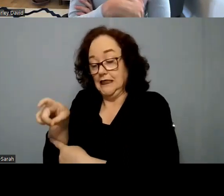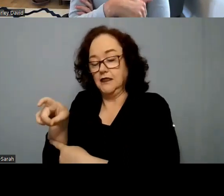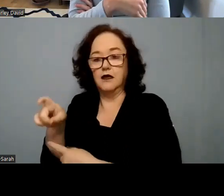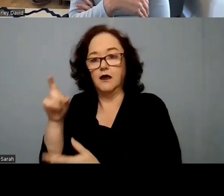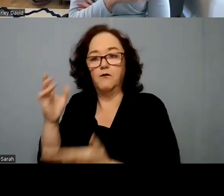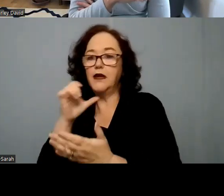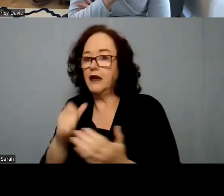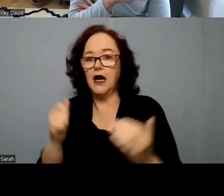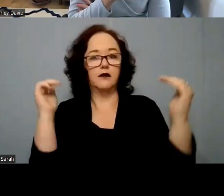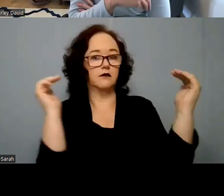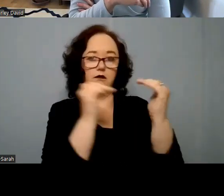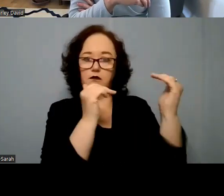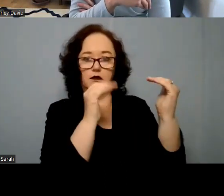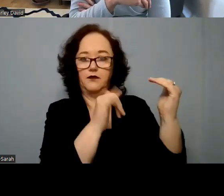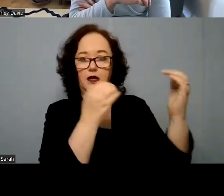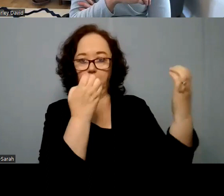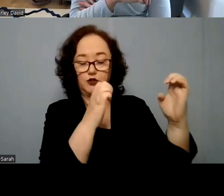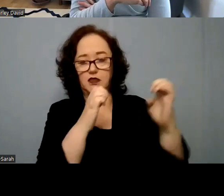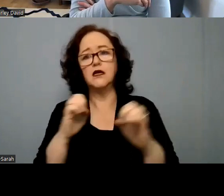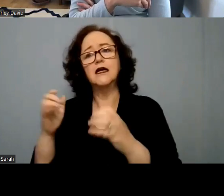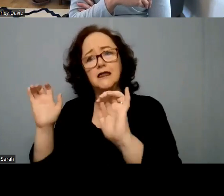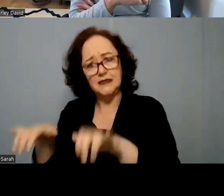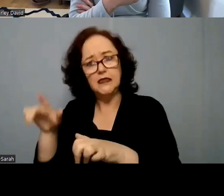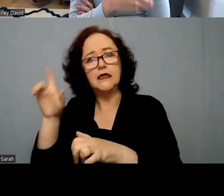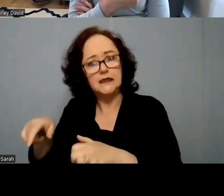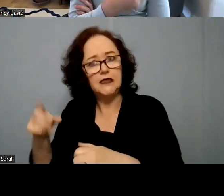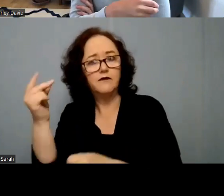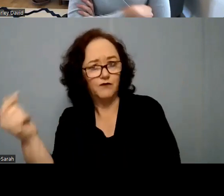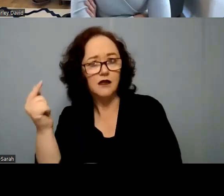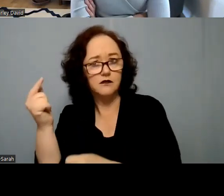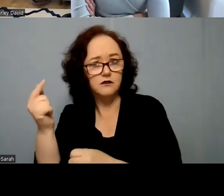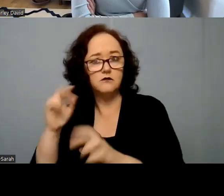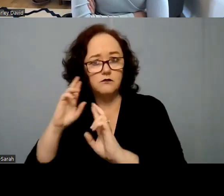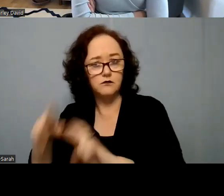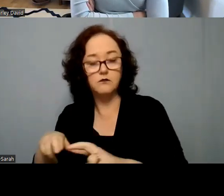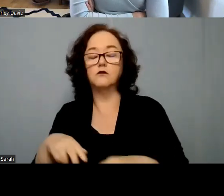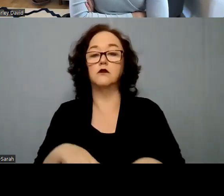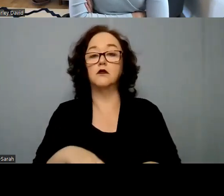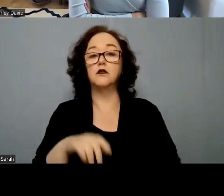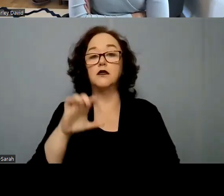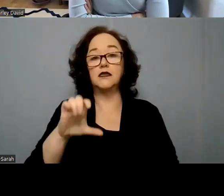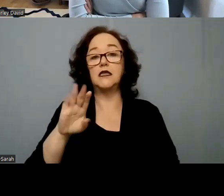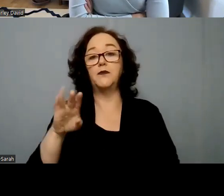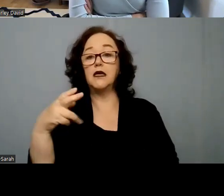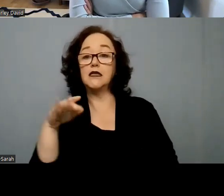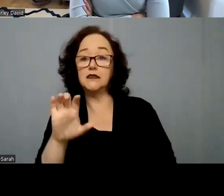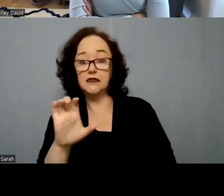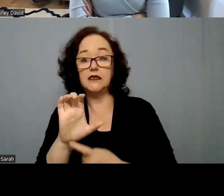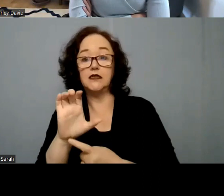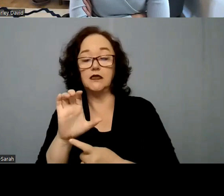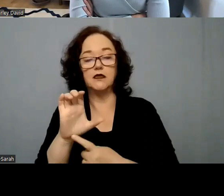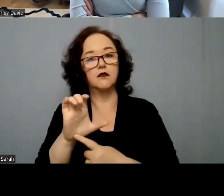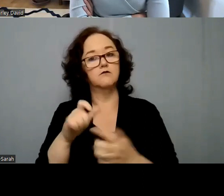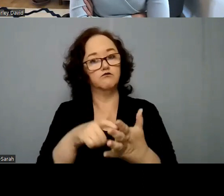would require very timely access to services. And so CCBHCs are required to be able to provide that